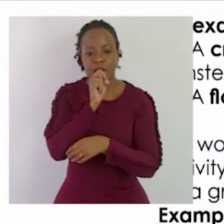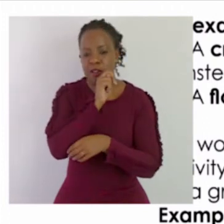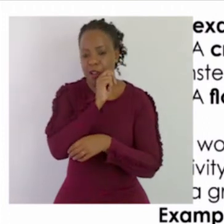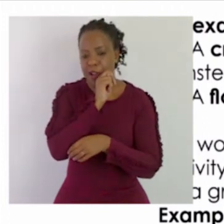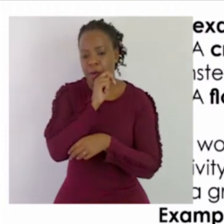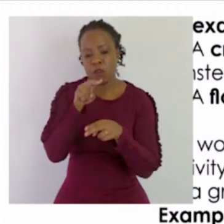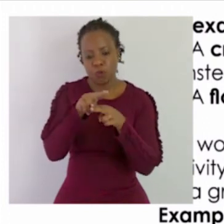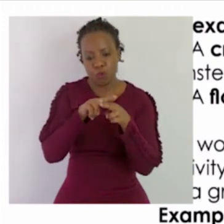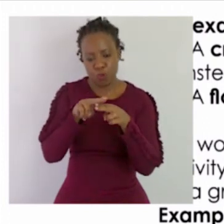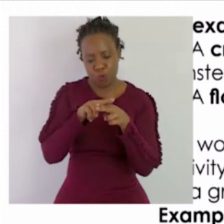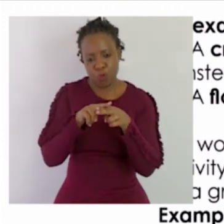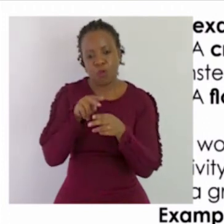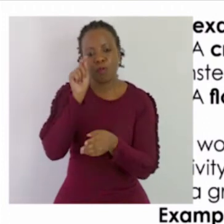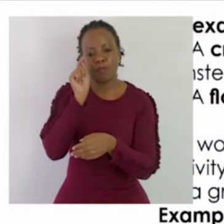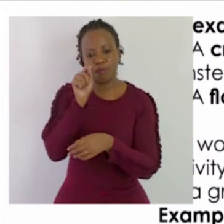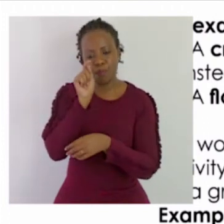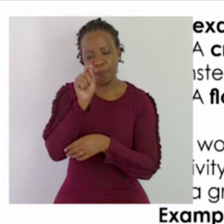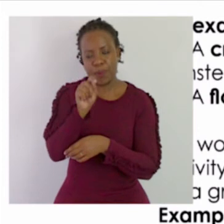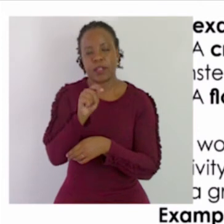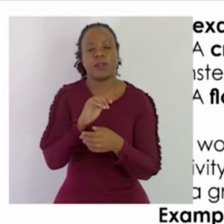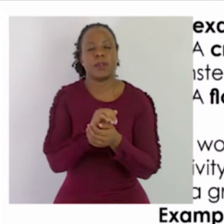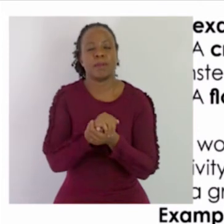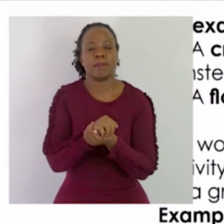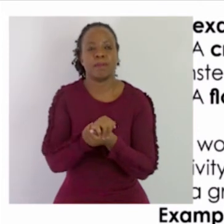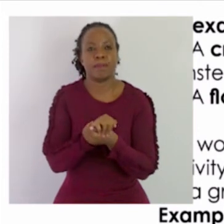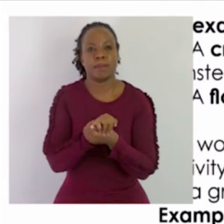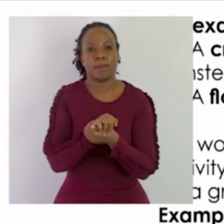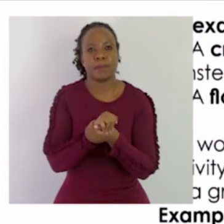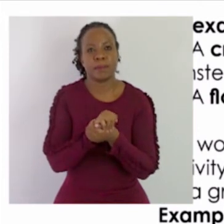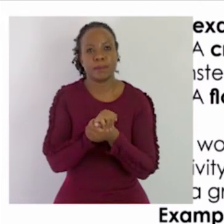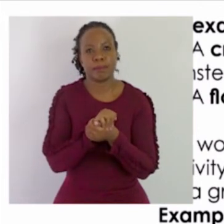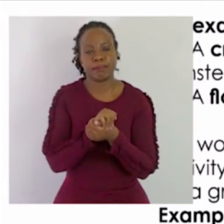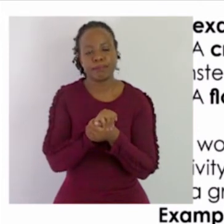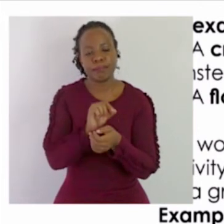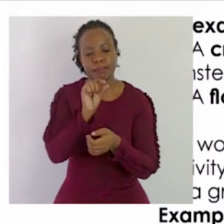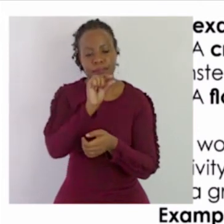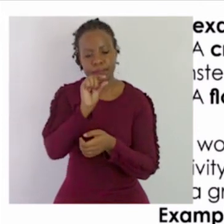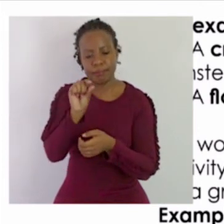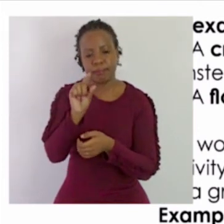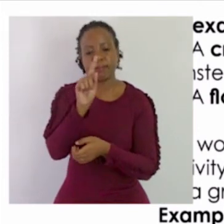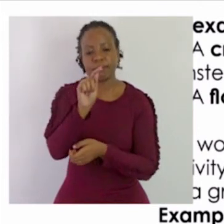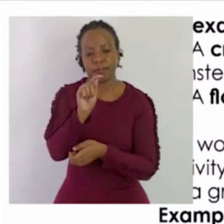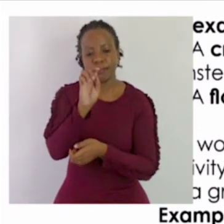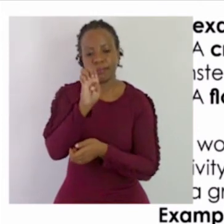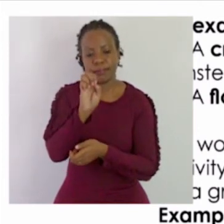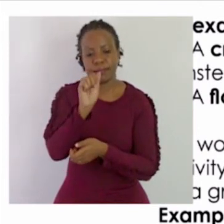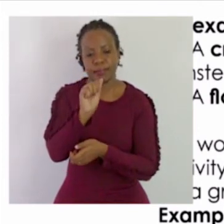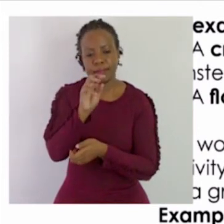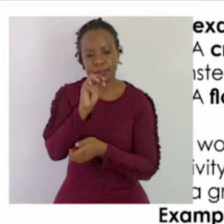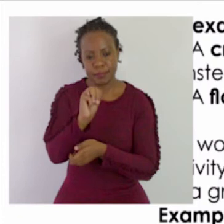birds is flying in the sky. The word team represents a group